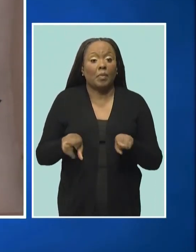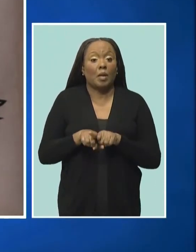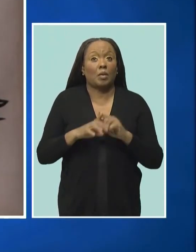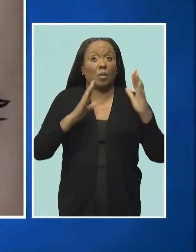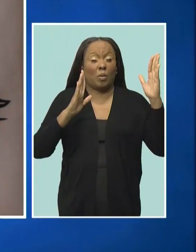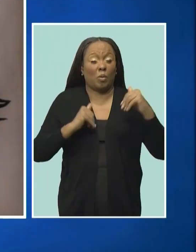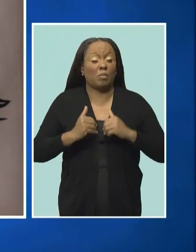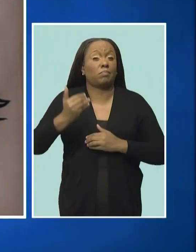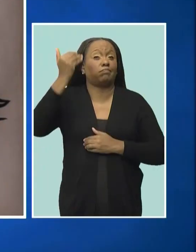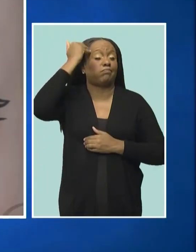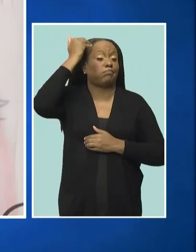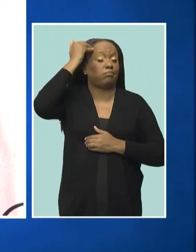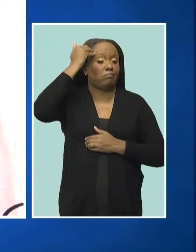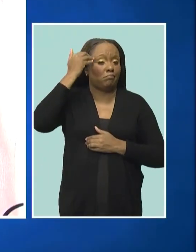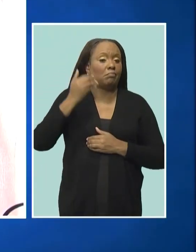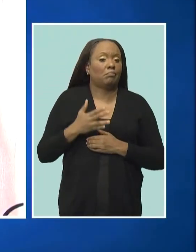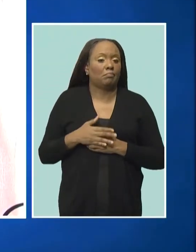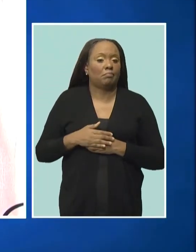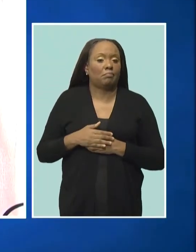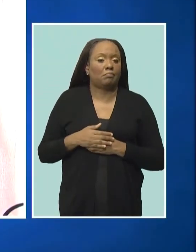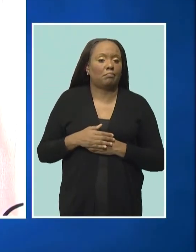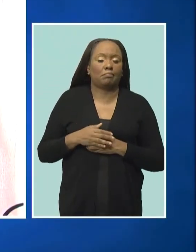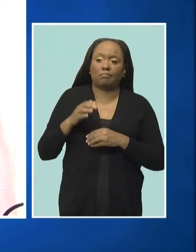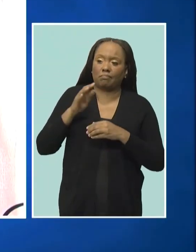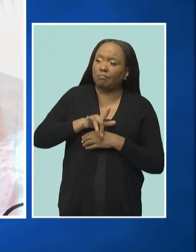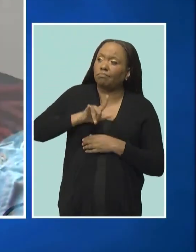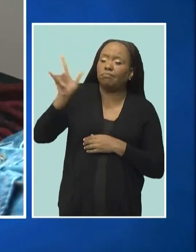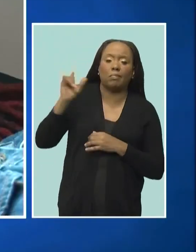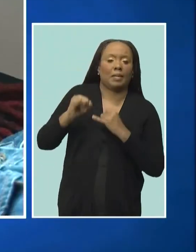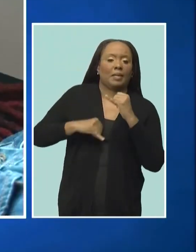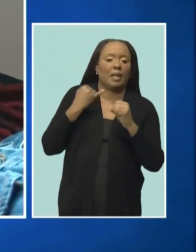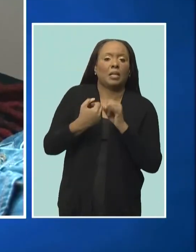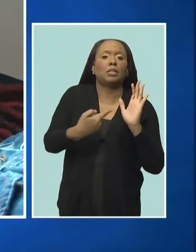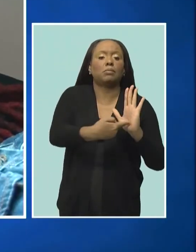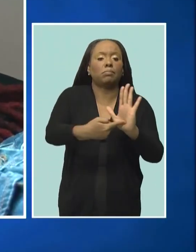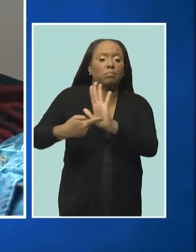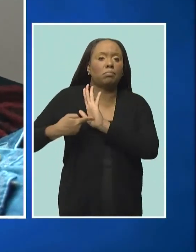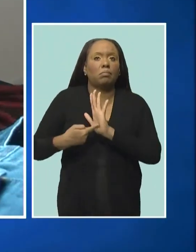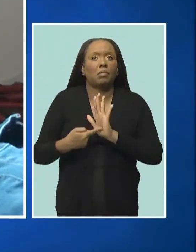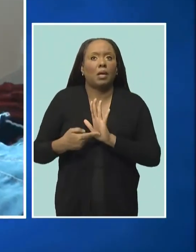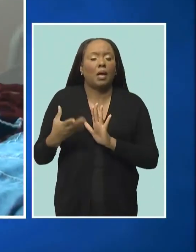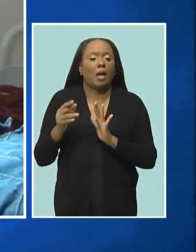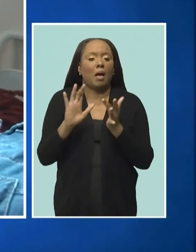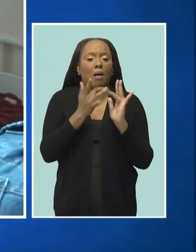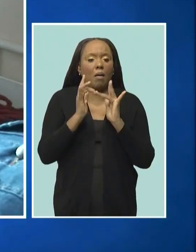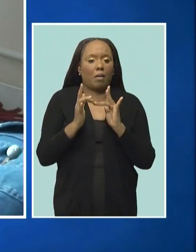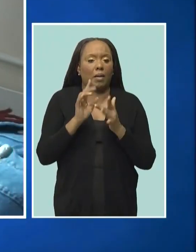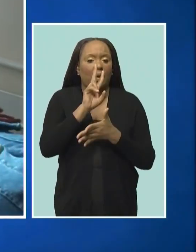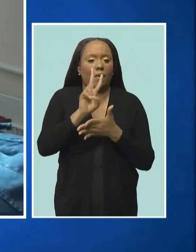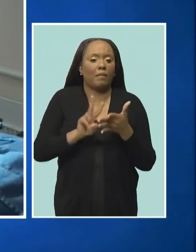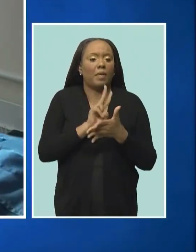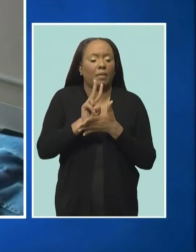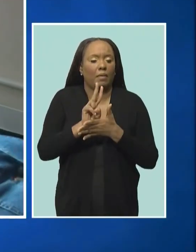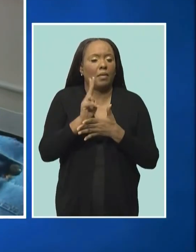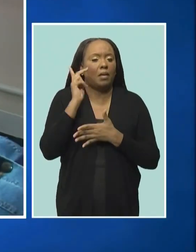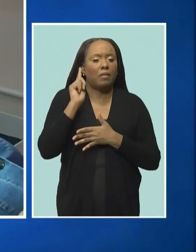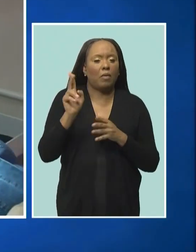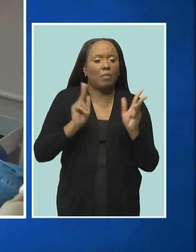enhance her knowledge by attending international exhibitions and to produce online videos for public